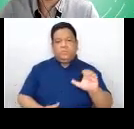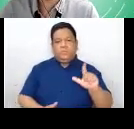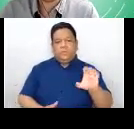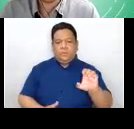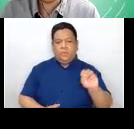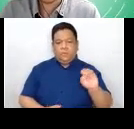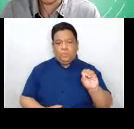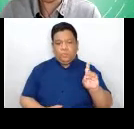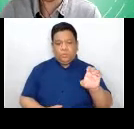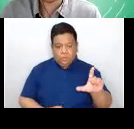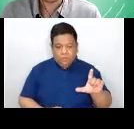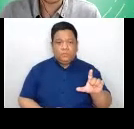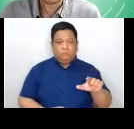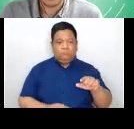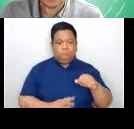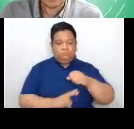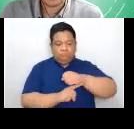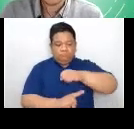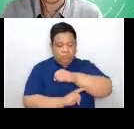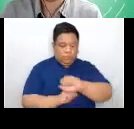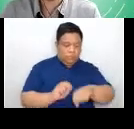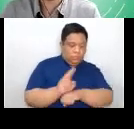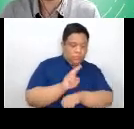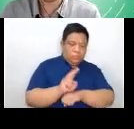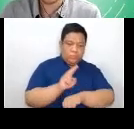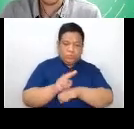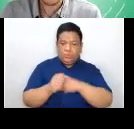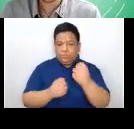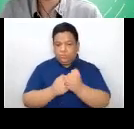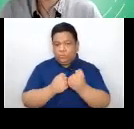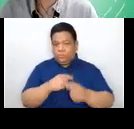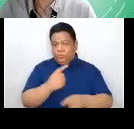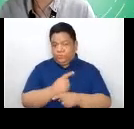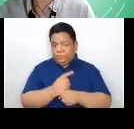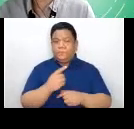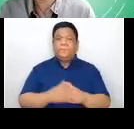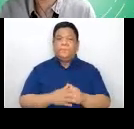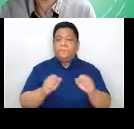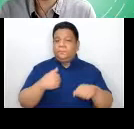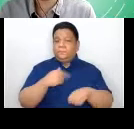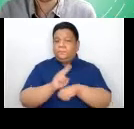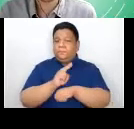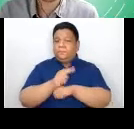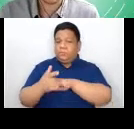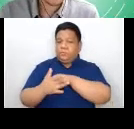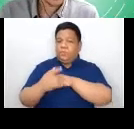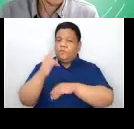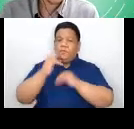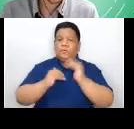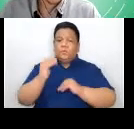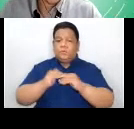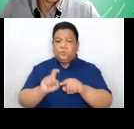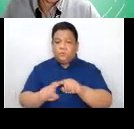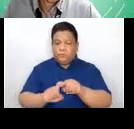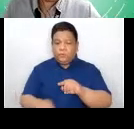is load bearing and actually uses the supports correctly. We've actually used this technology also to build electronics.